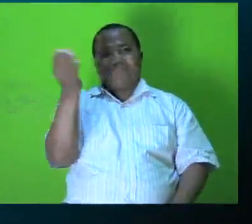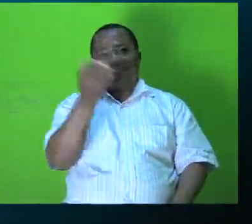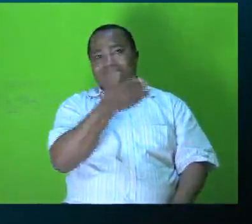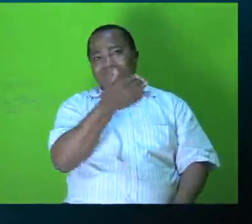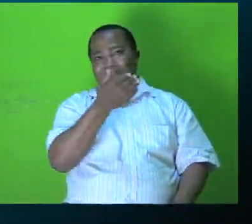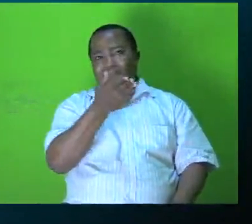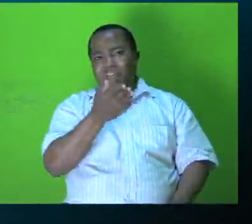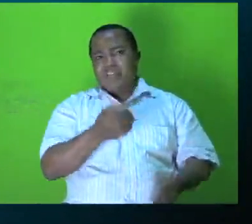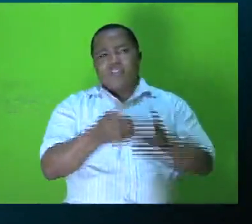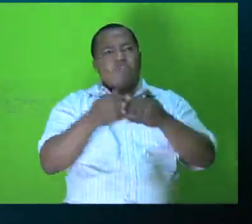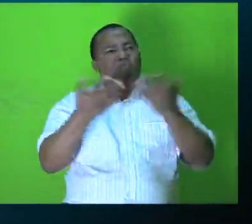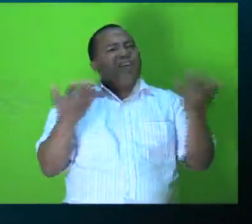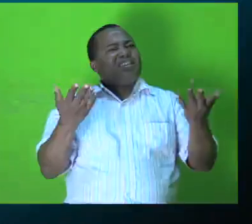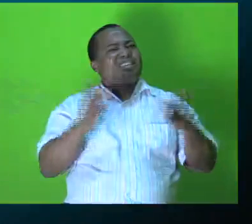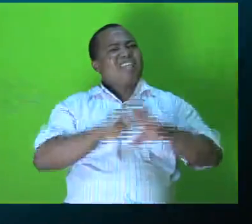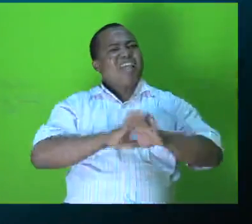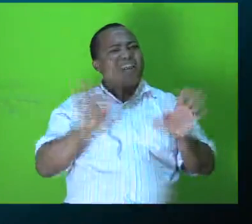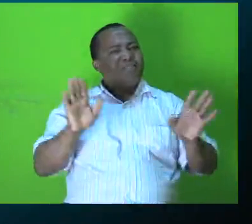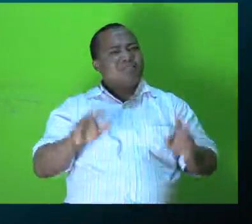Why not?